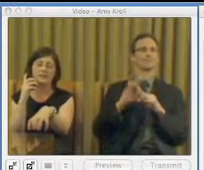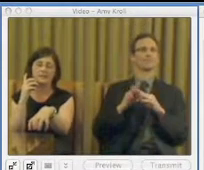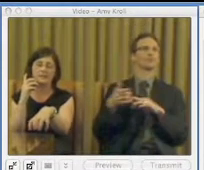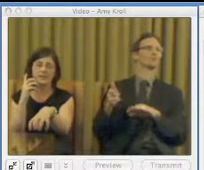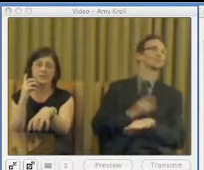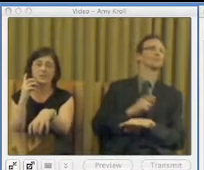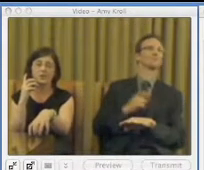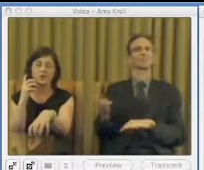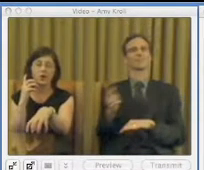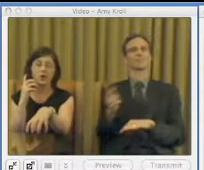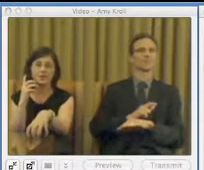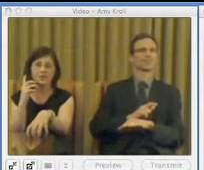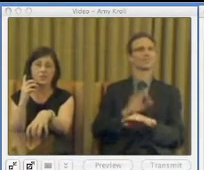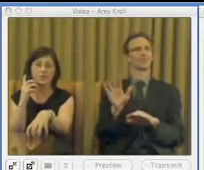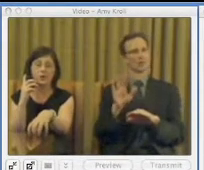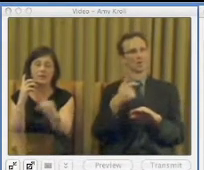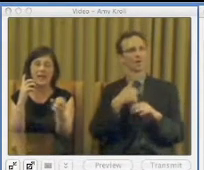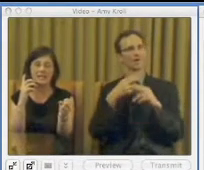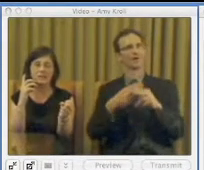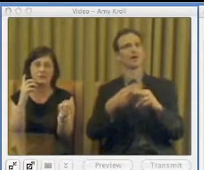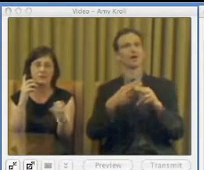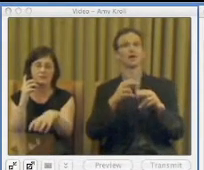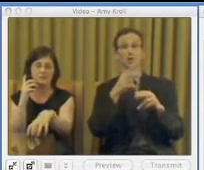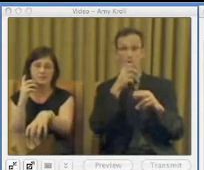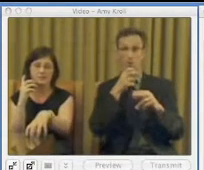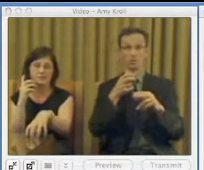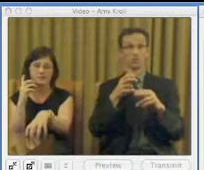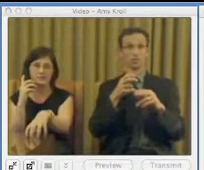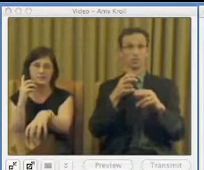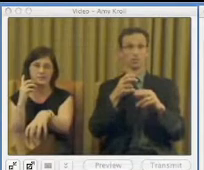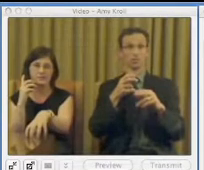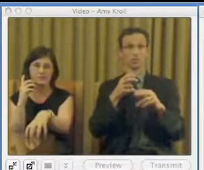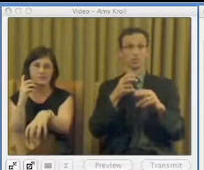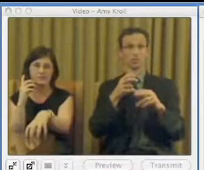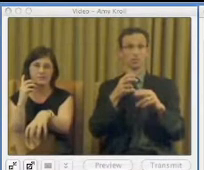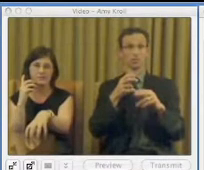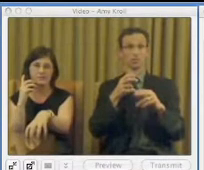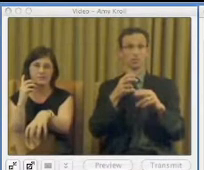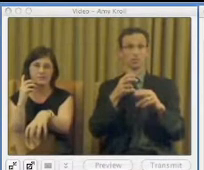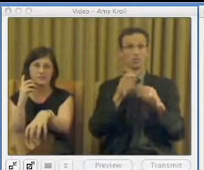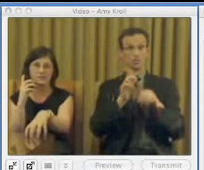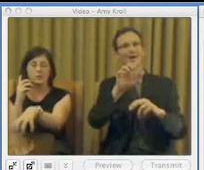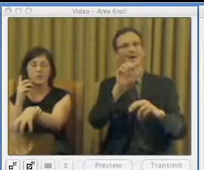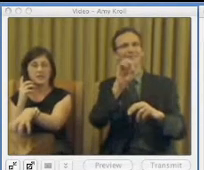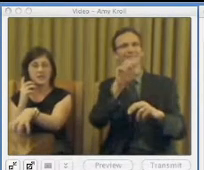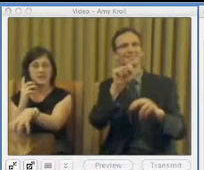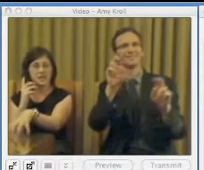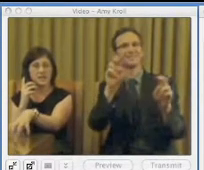And I talk about the fact that the interpreter who's in the hot seat is the one who's active.